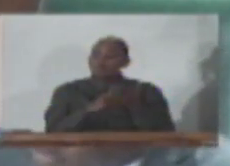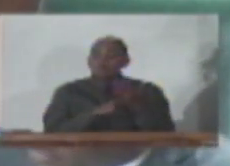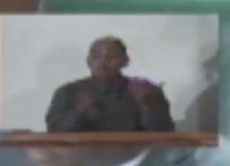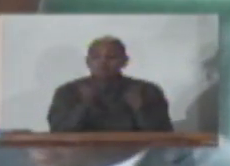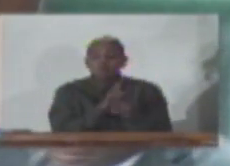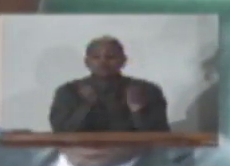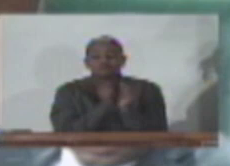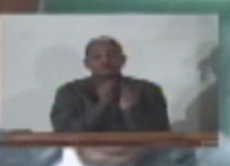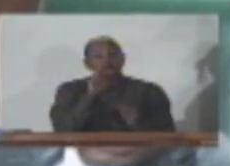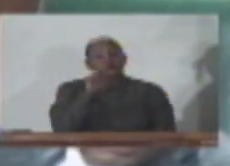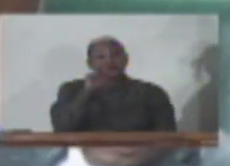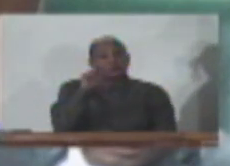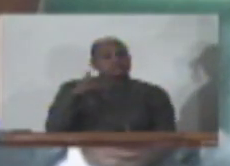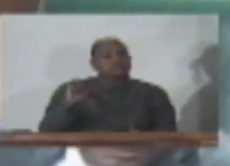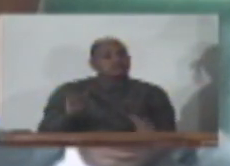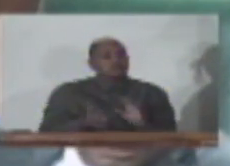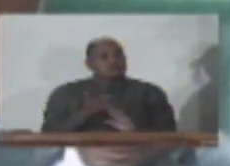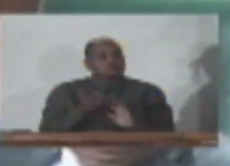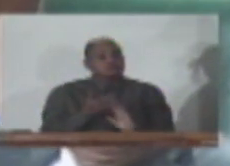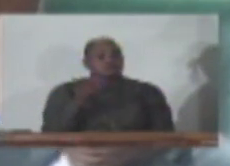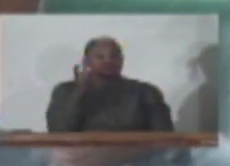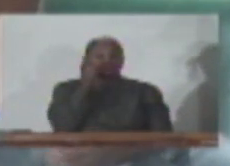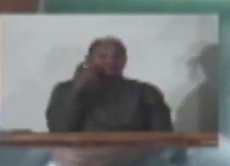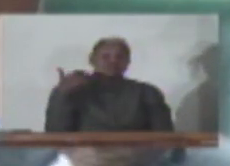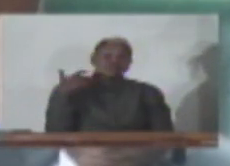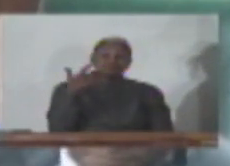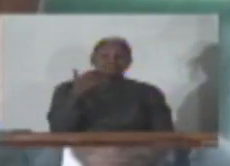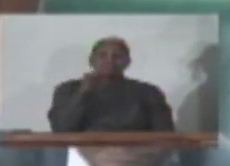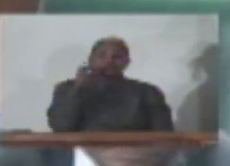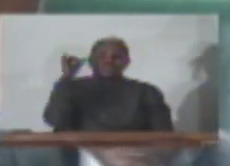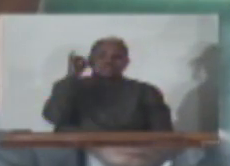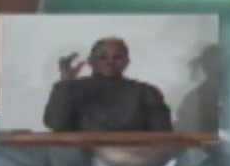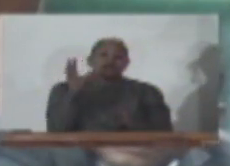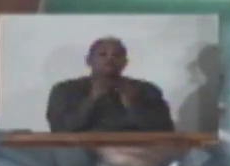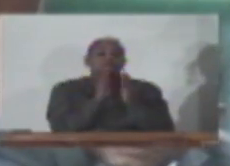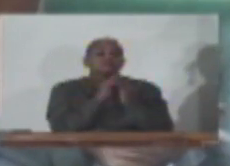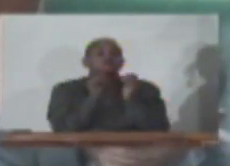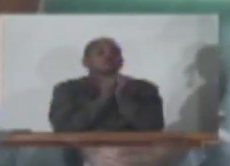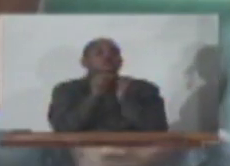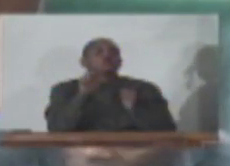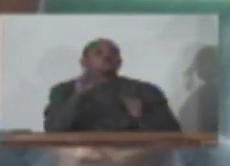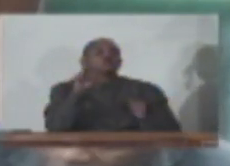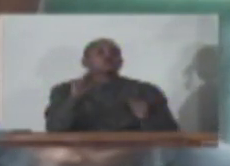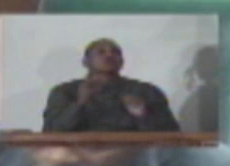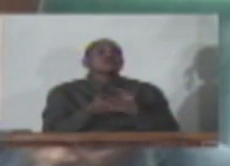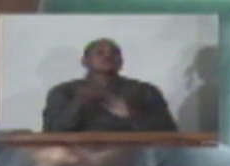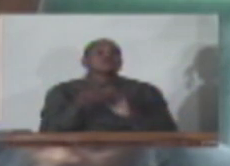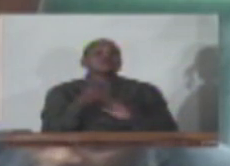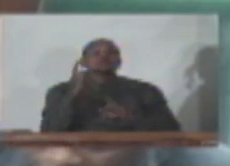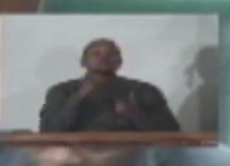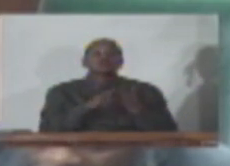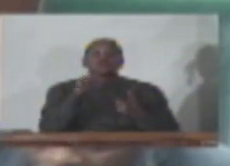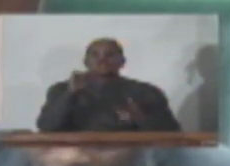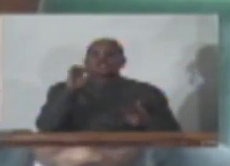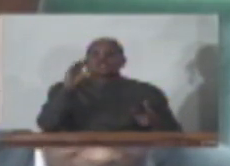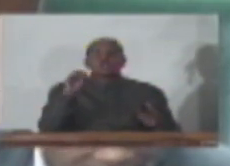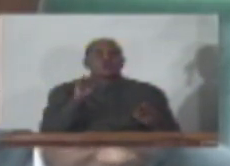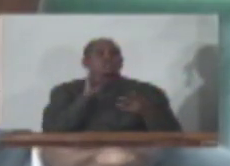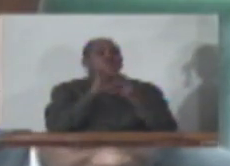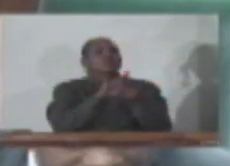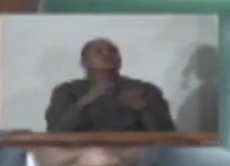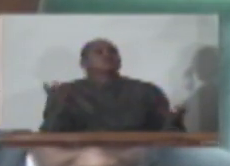the unions continue, and up to yesterday, there was a meeting with the unions and the GISCO in terms